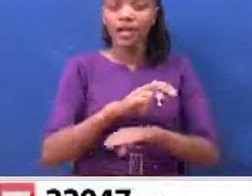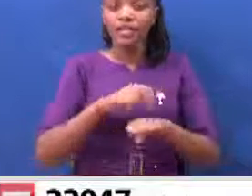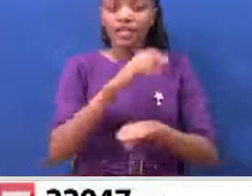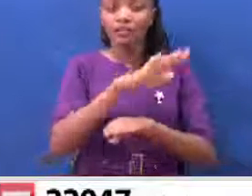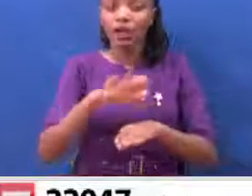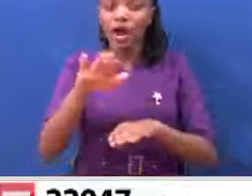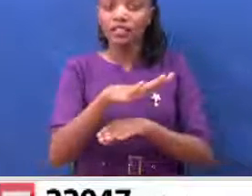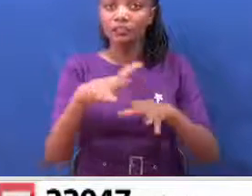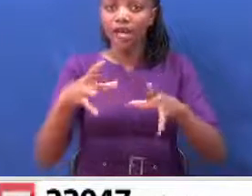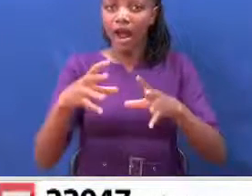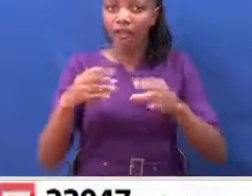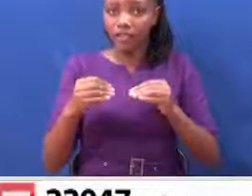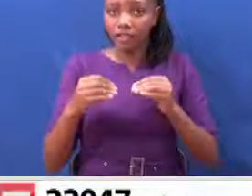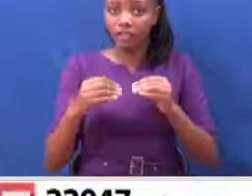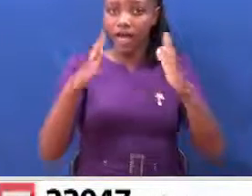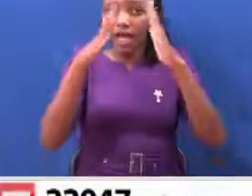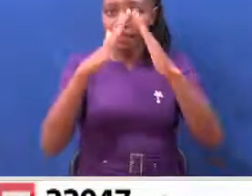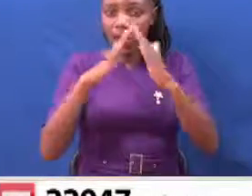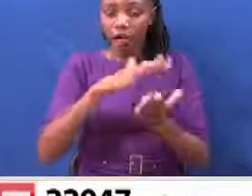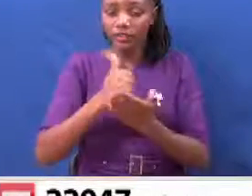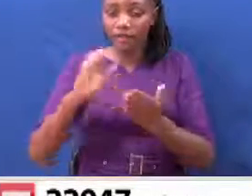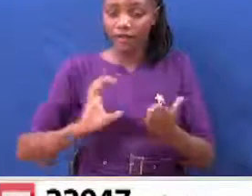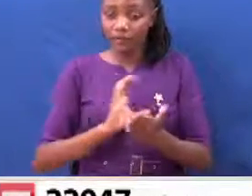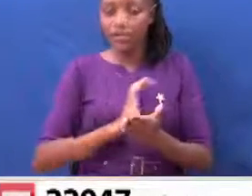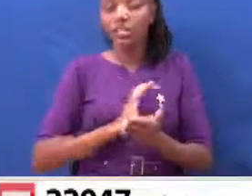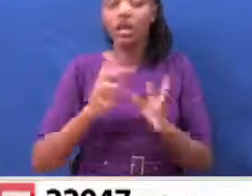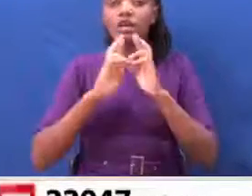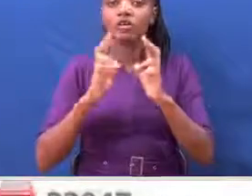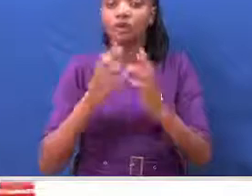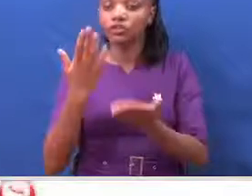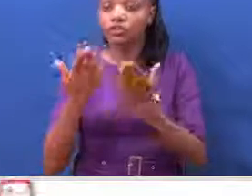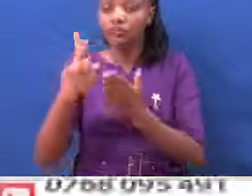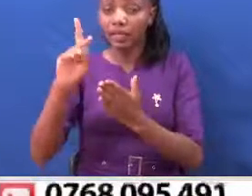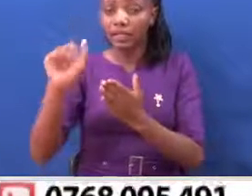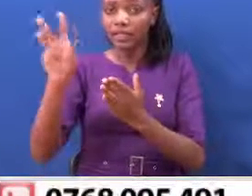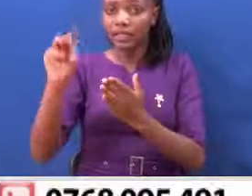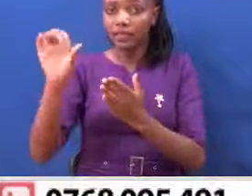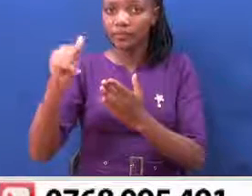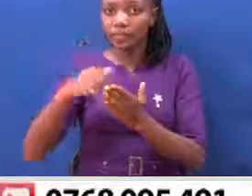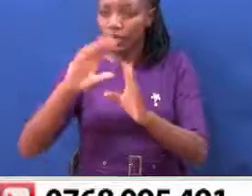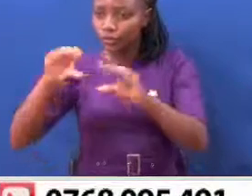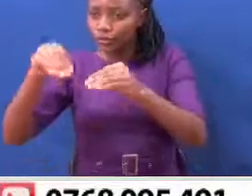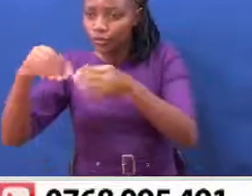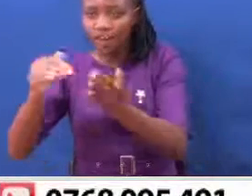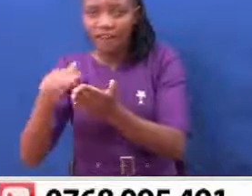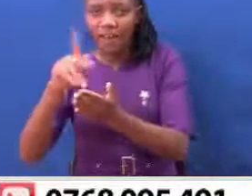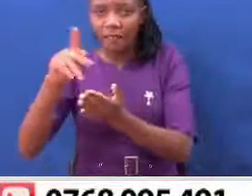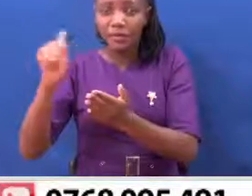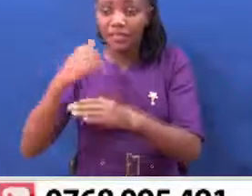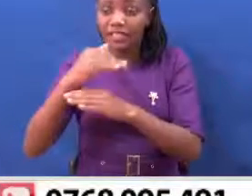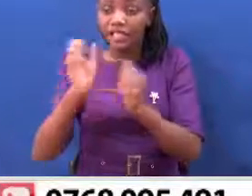Assembly has adopted the House's Health Committee report compelling KEMSA to distribute the remaining PPEs within 14